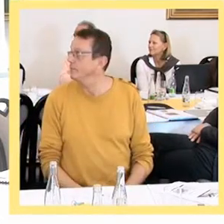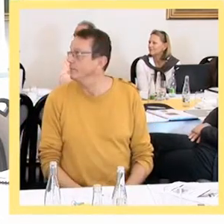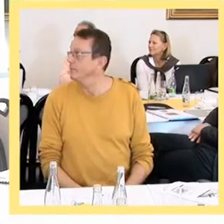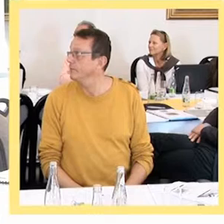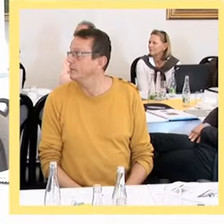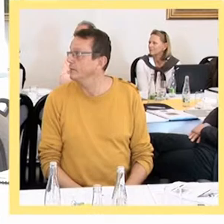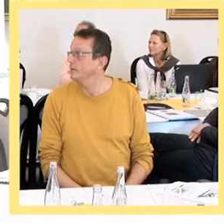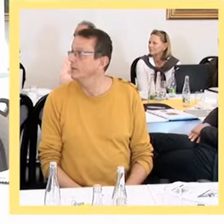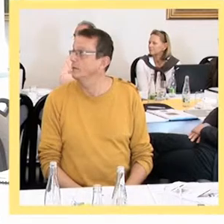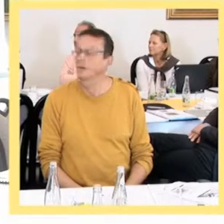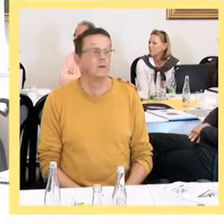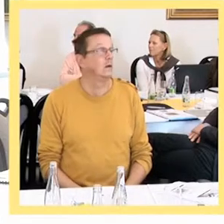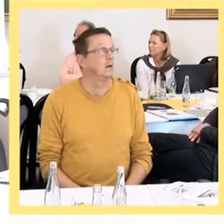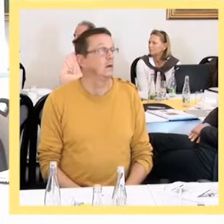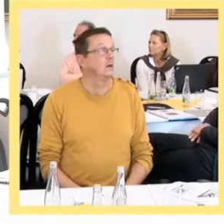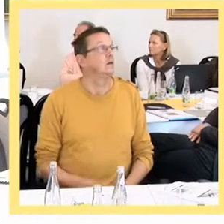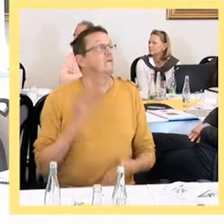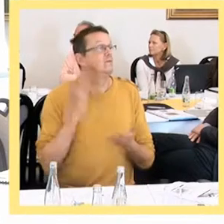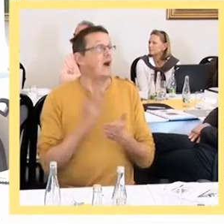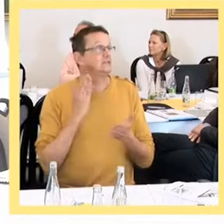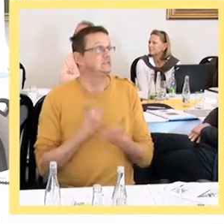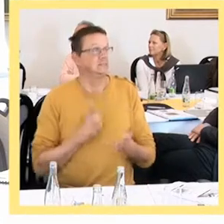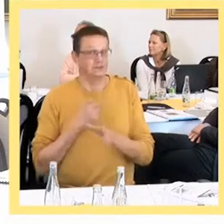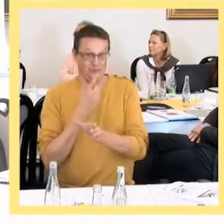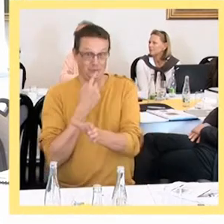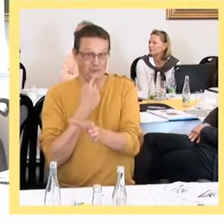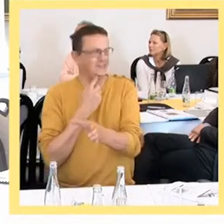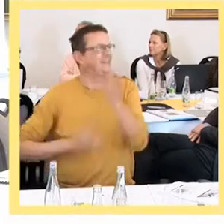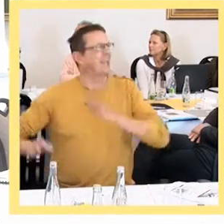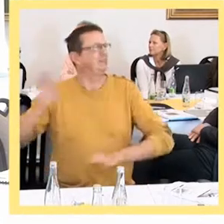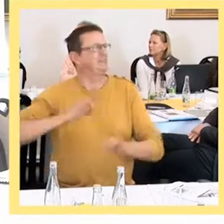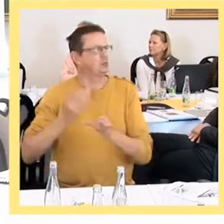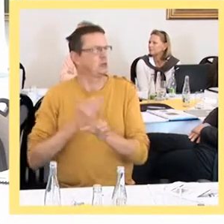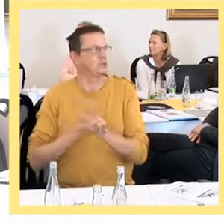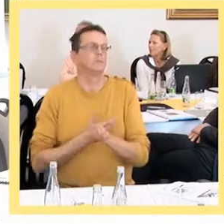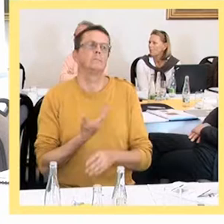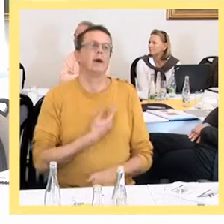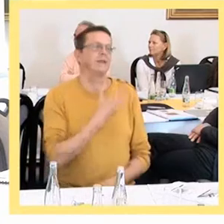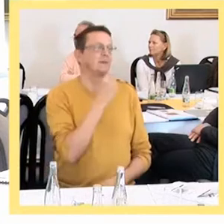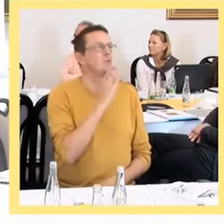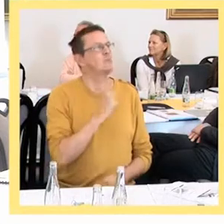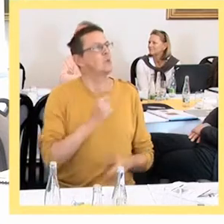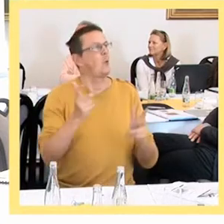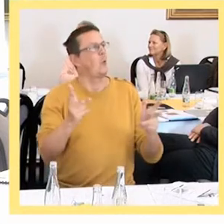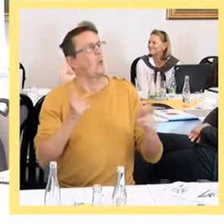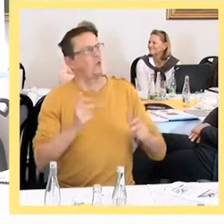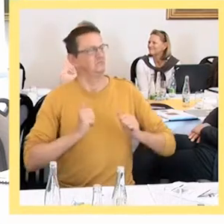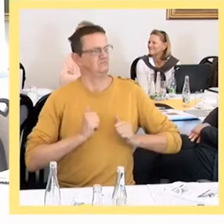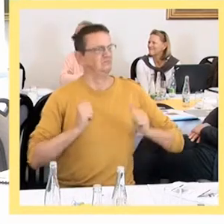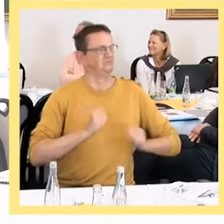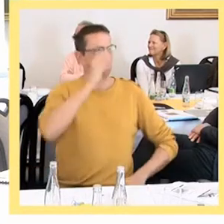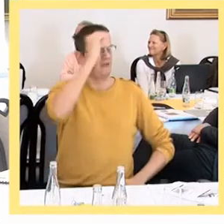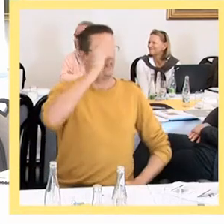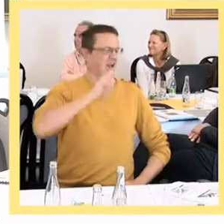For decontamination exercises in particular, it's very easy to use young, fit men who are happy to strip down to their